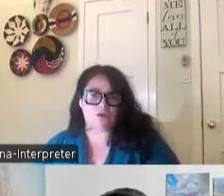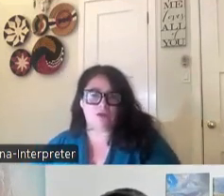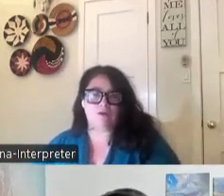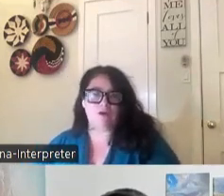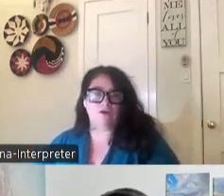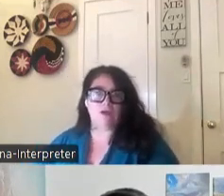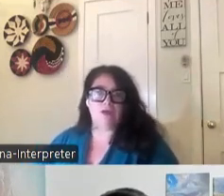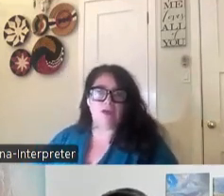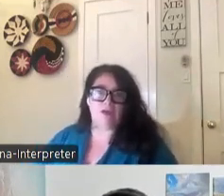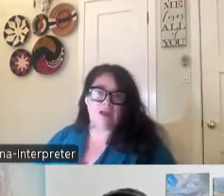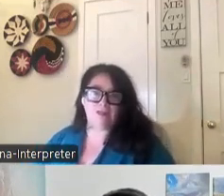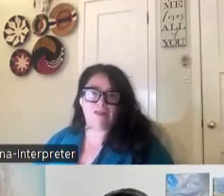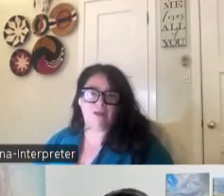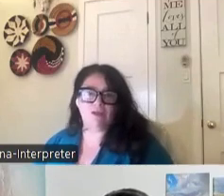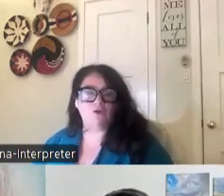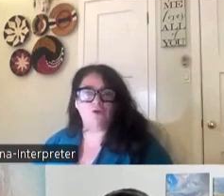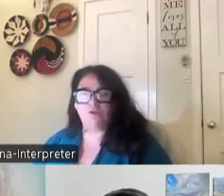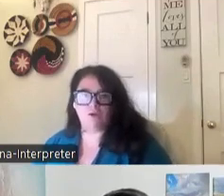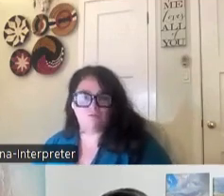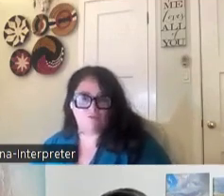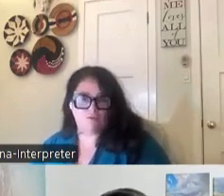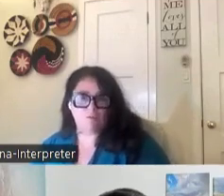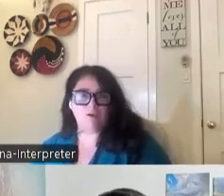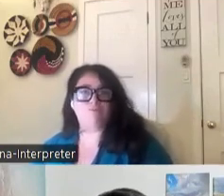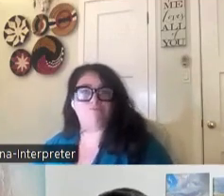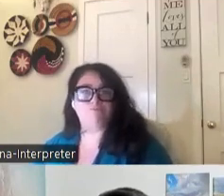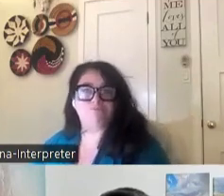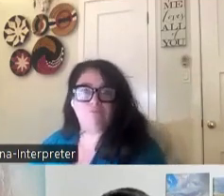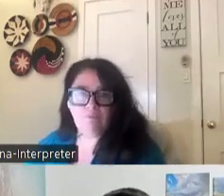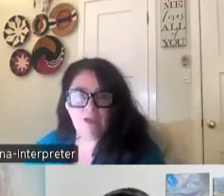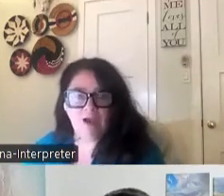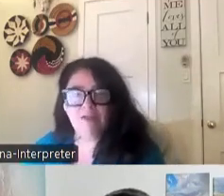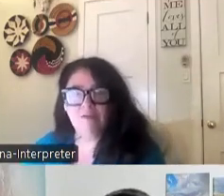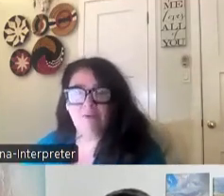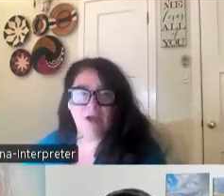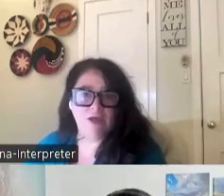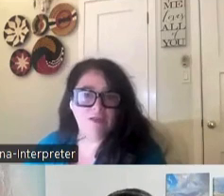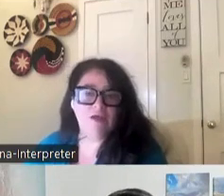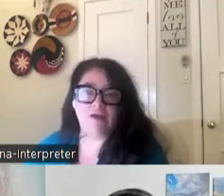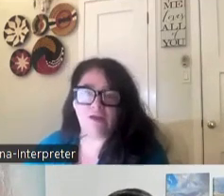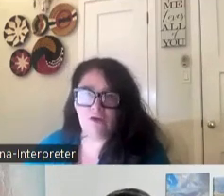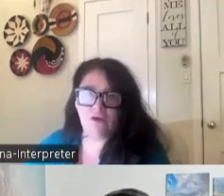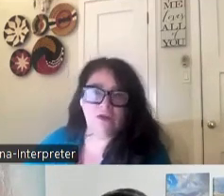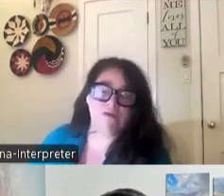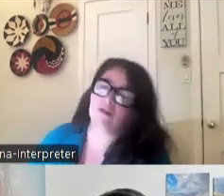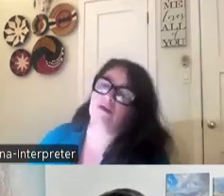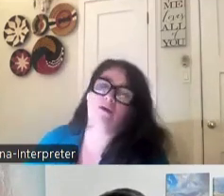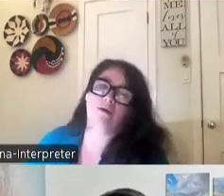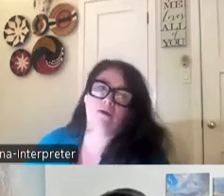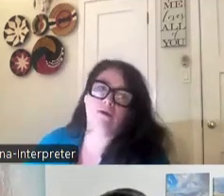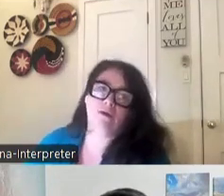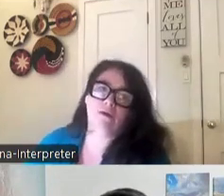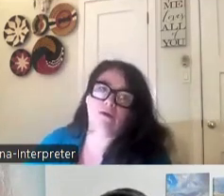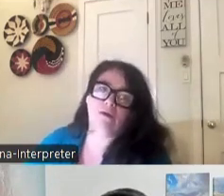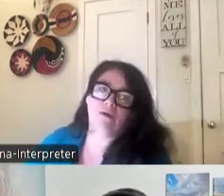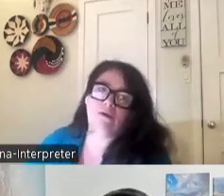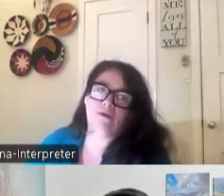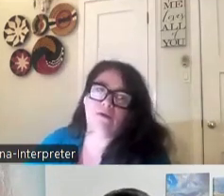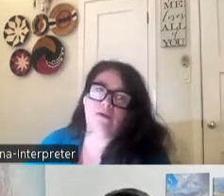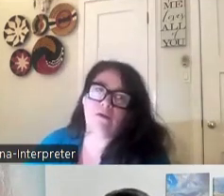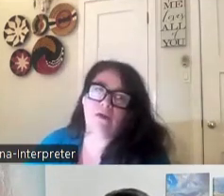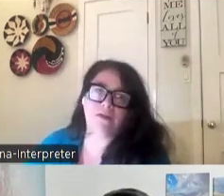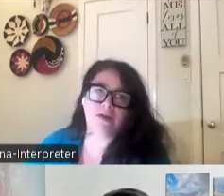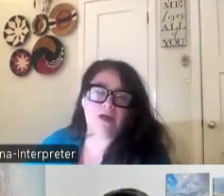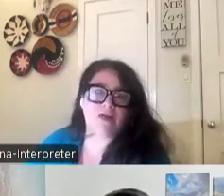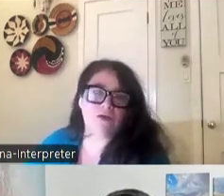some seasons warming faster than other seasons. There are many regions, like the Arctic, and the continents